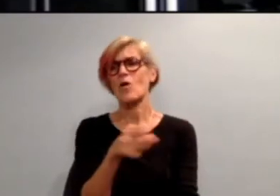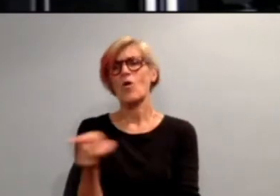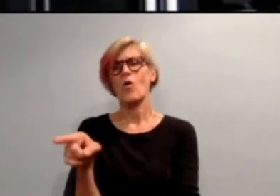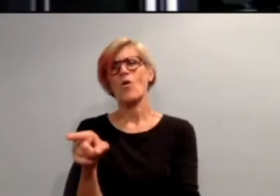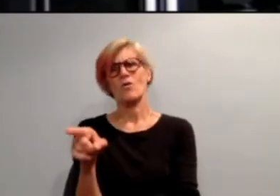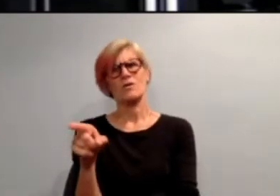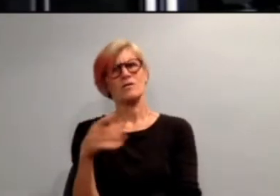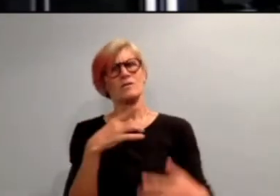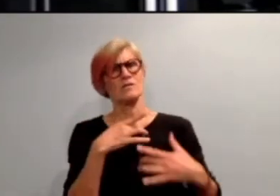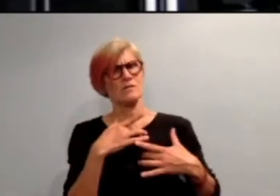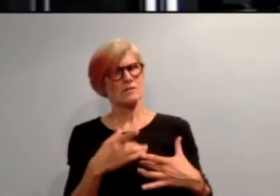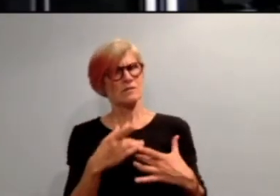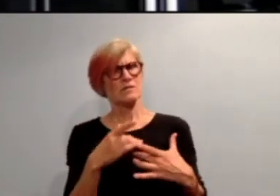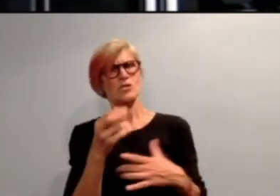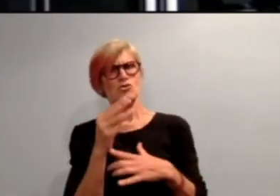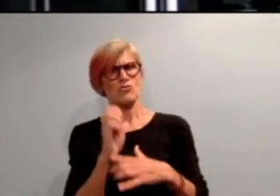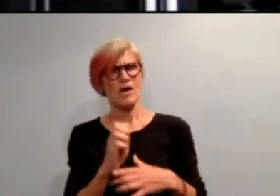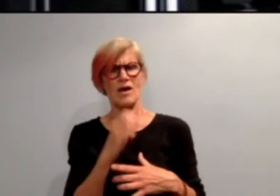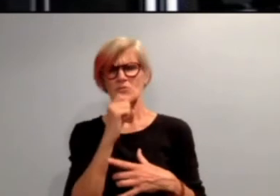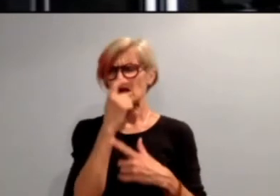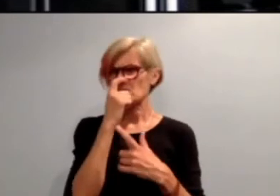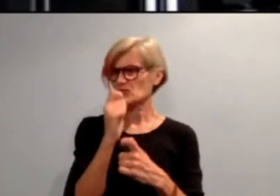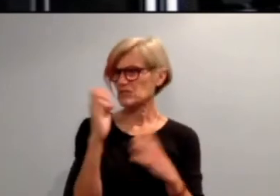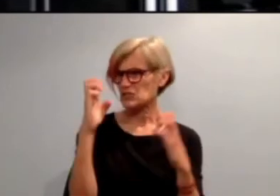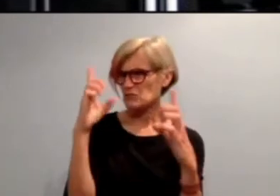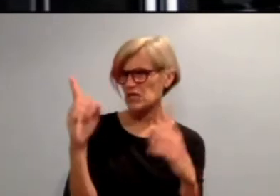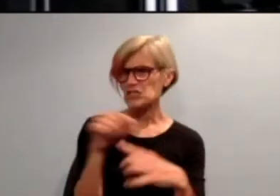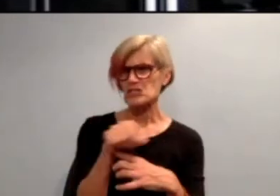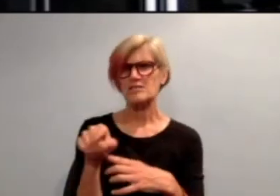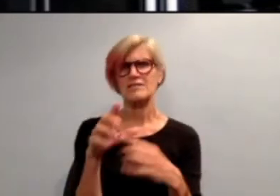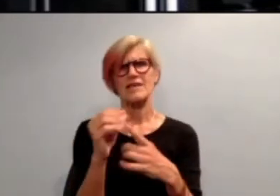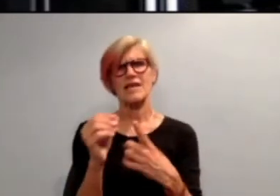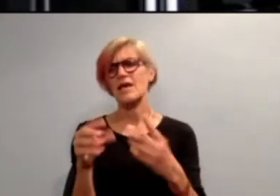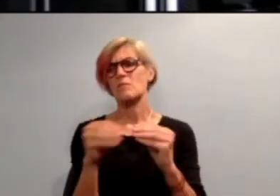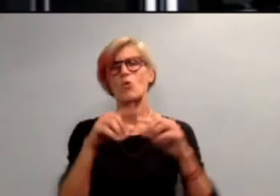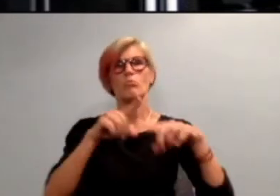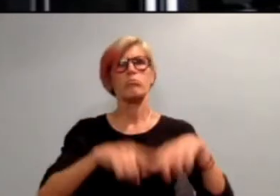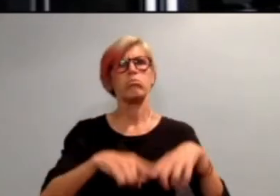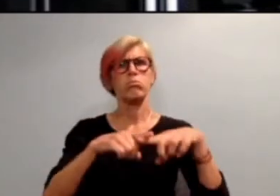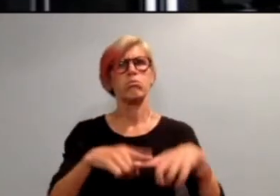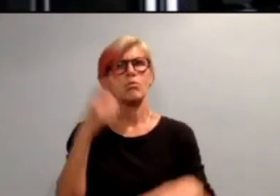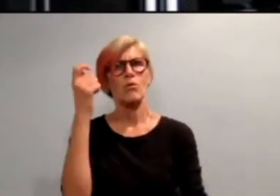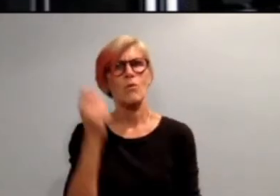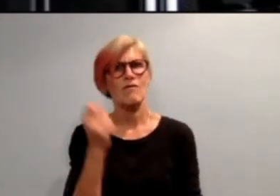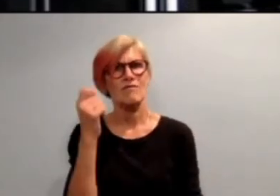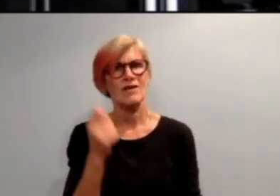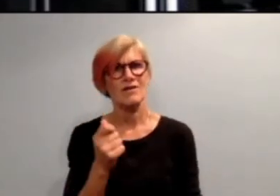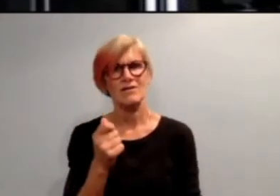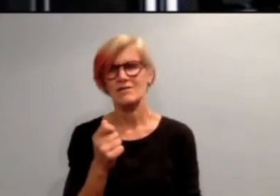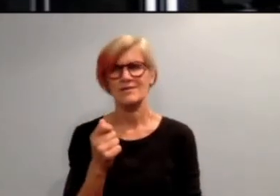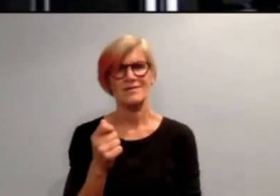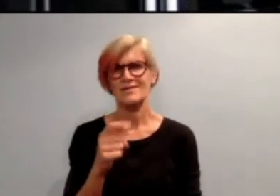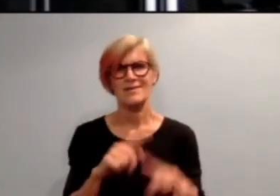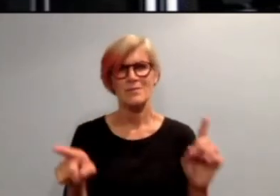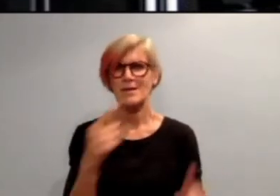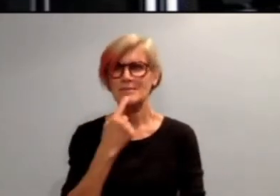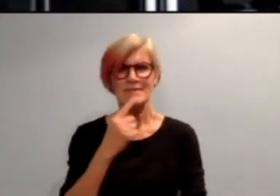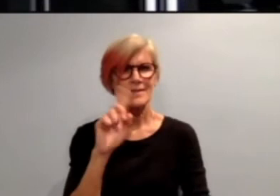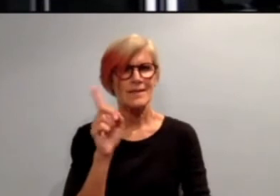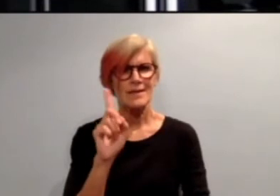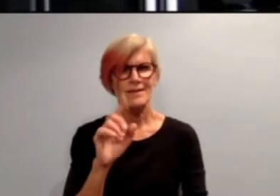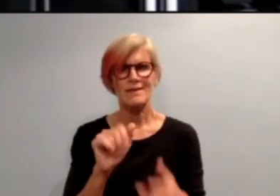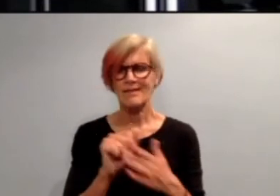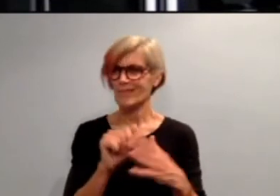crime, less interested in education, and more dependent on welfare. But I'm here to reject the model minority